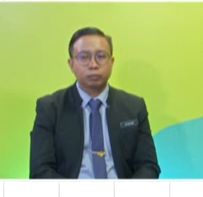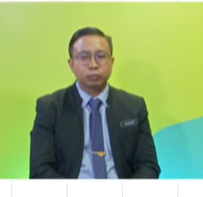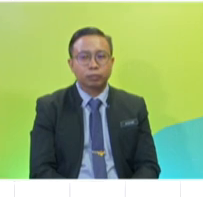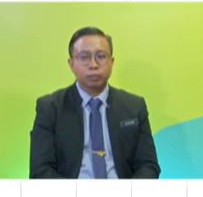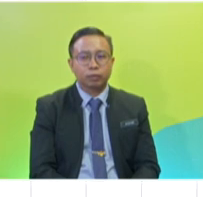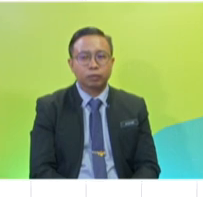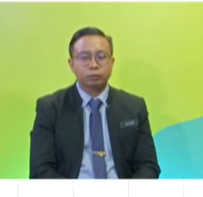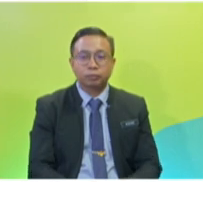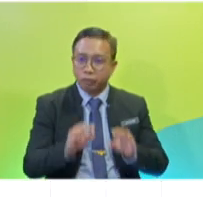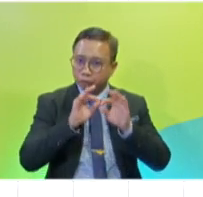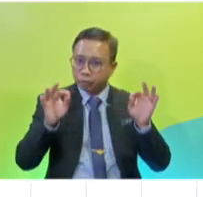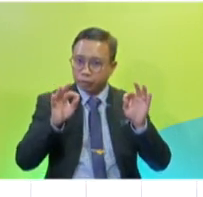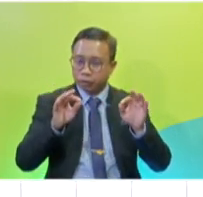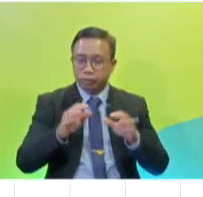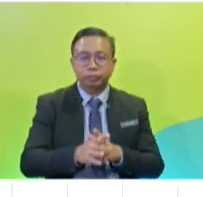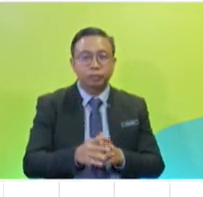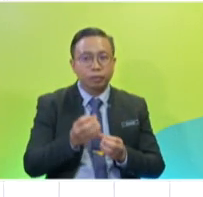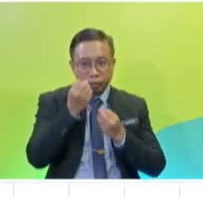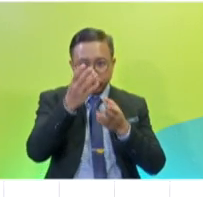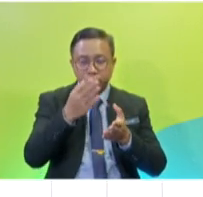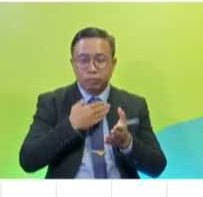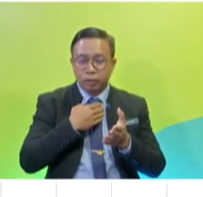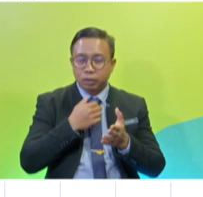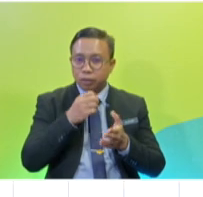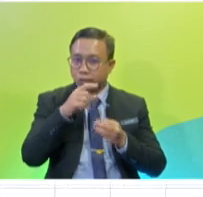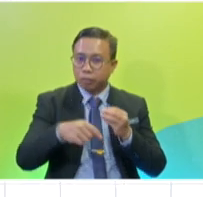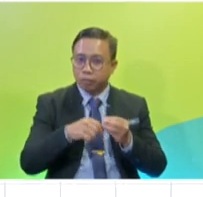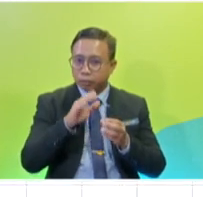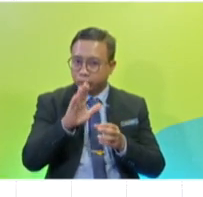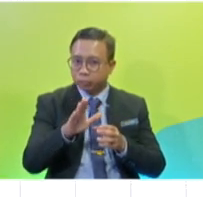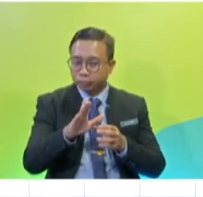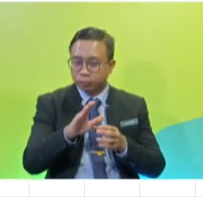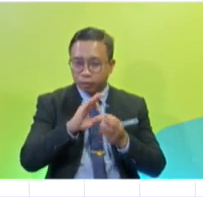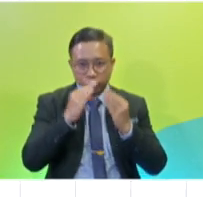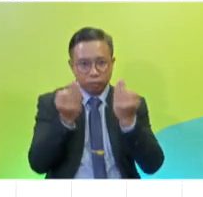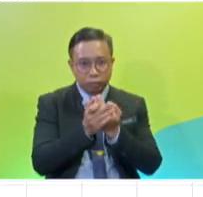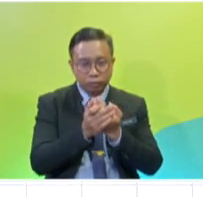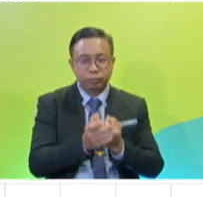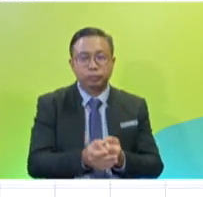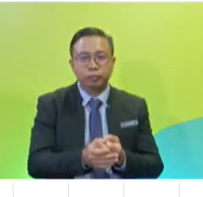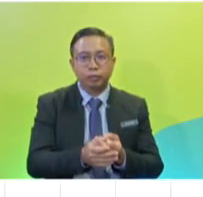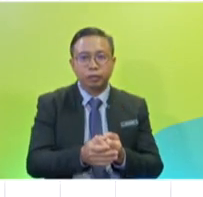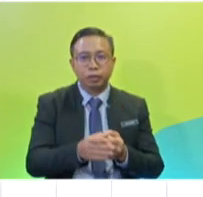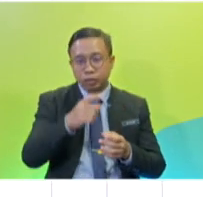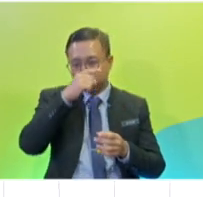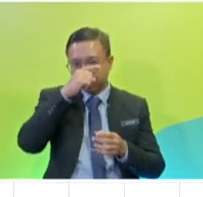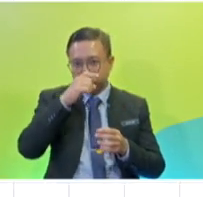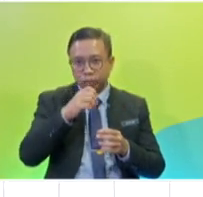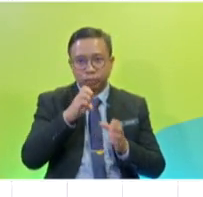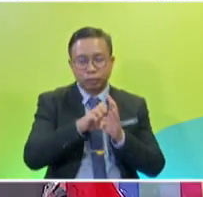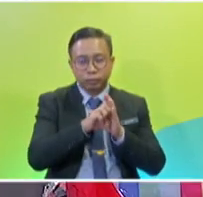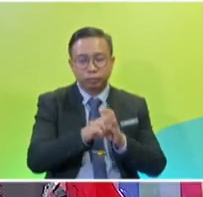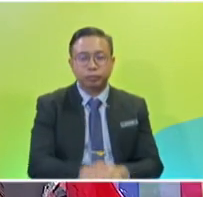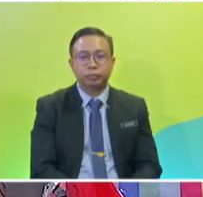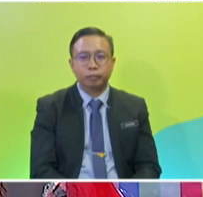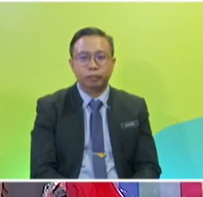My sentence is, tell me more about your family. For example, where does everyone live? Good job, Shida. Take